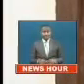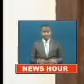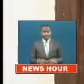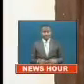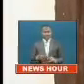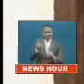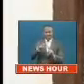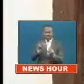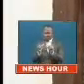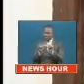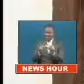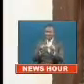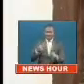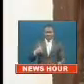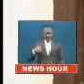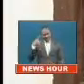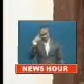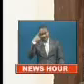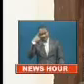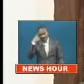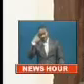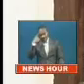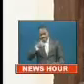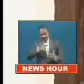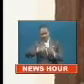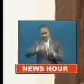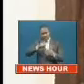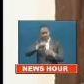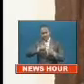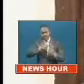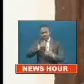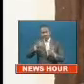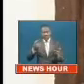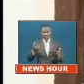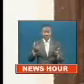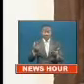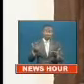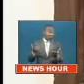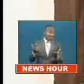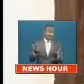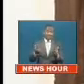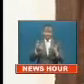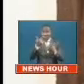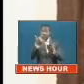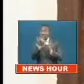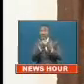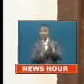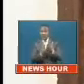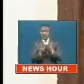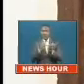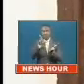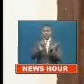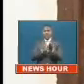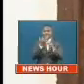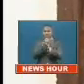happening, my sense is that in the next ratings of press freedom across the world, Ghana is most likely to